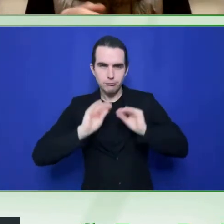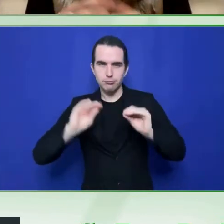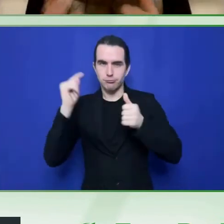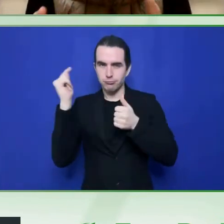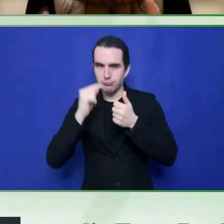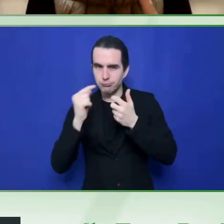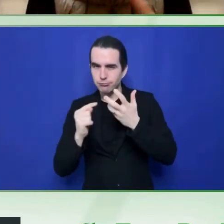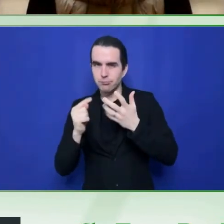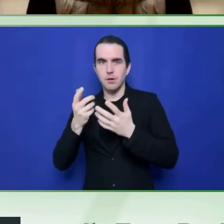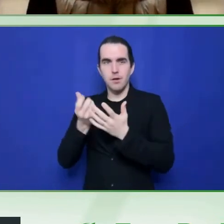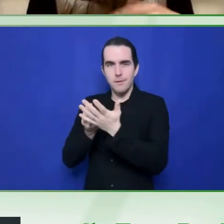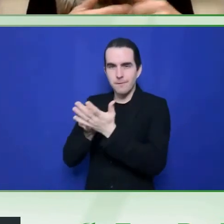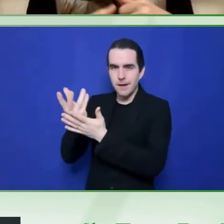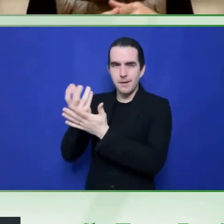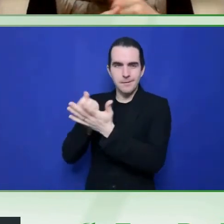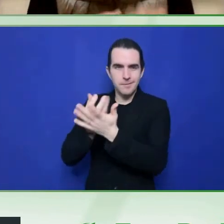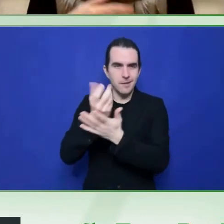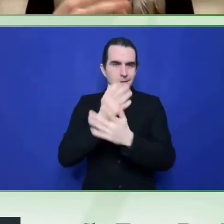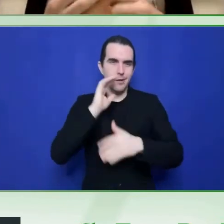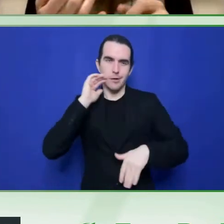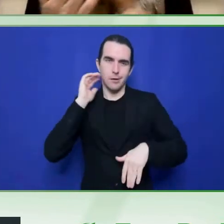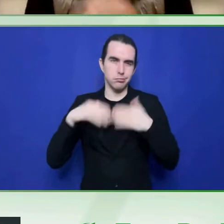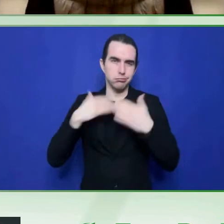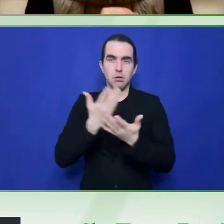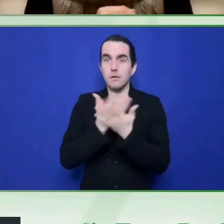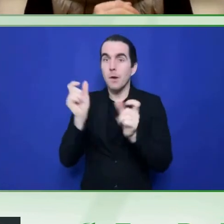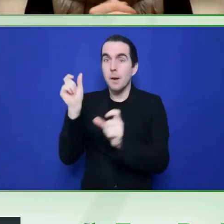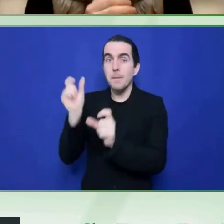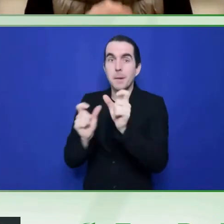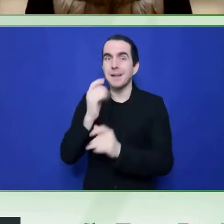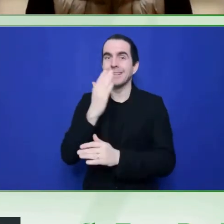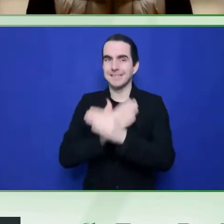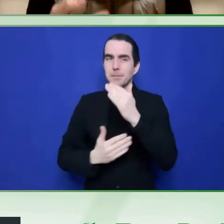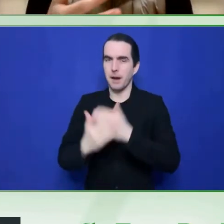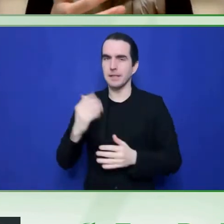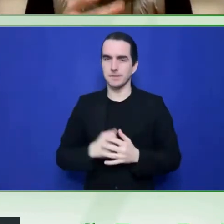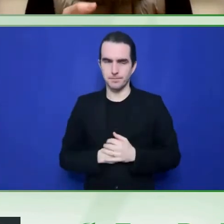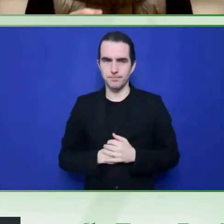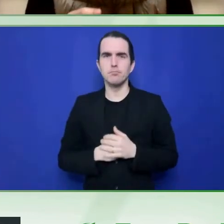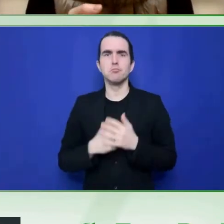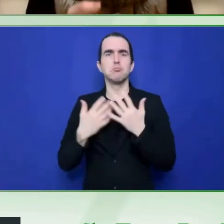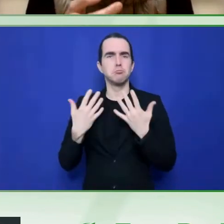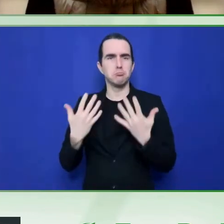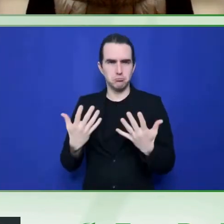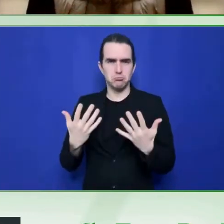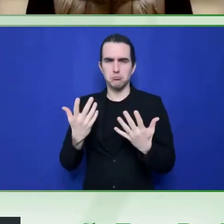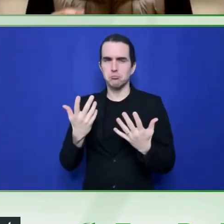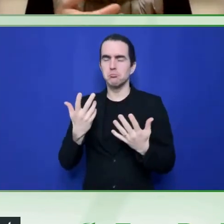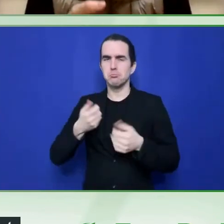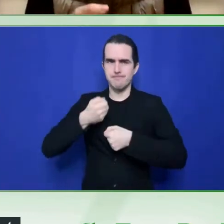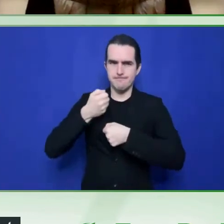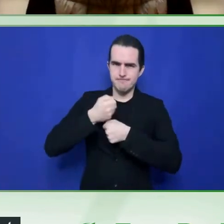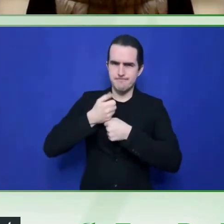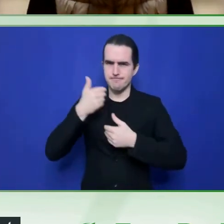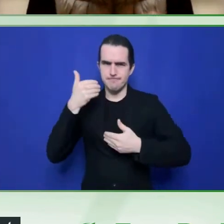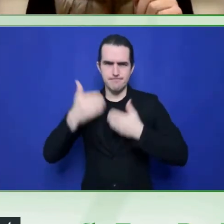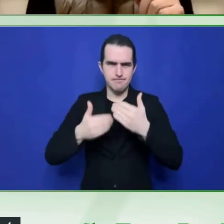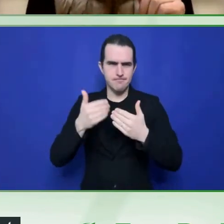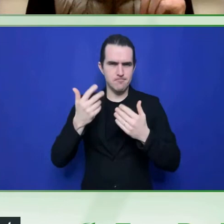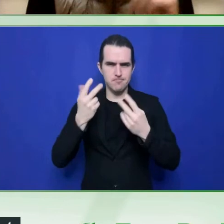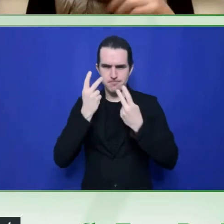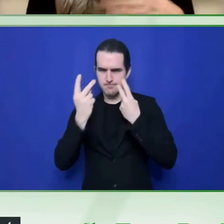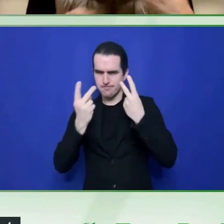market employment. Next, please. We have a service-oriented environment, automation,